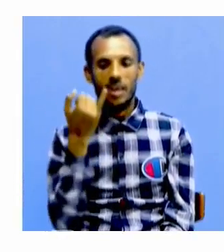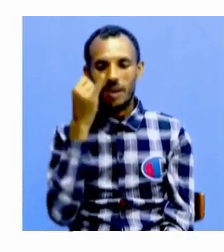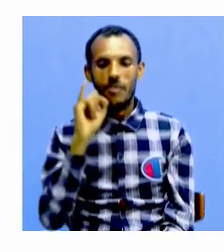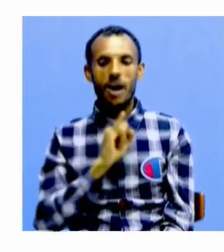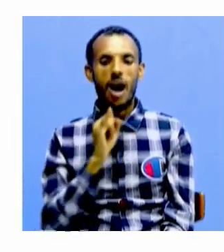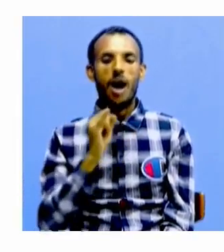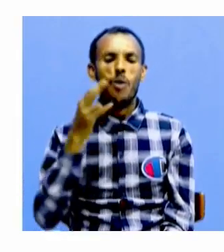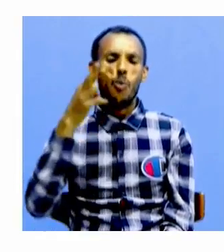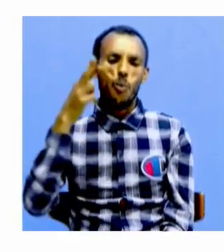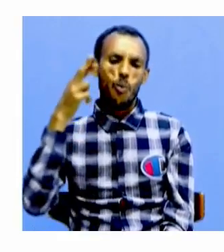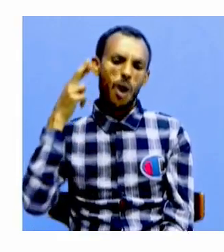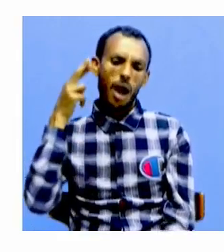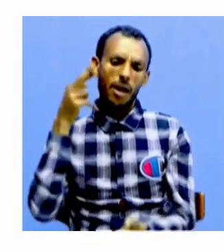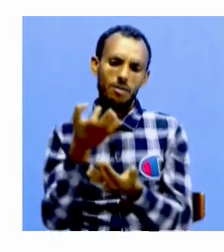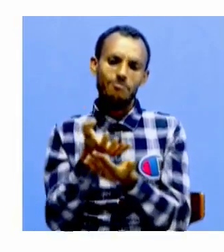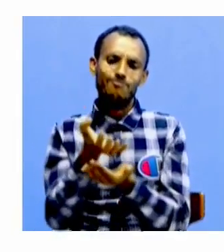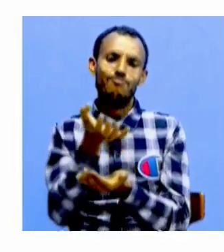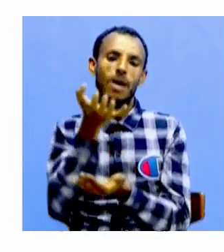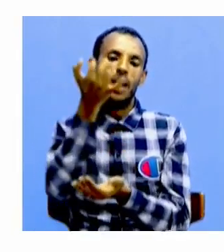rich,